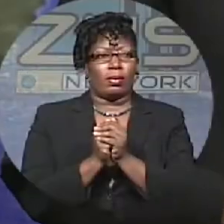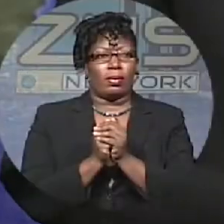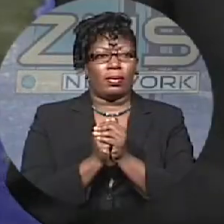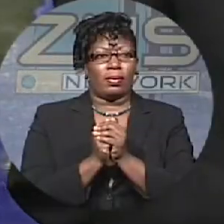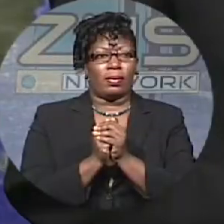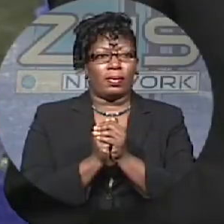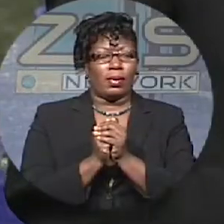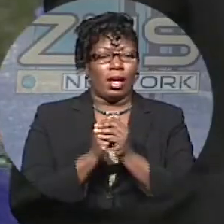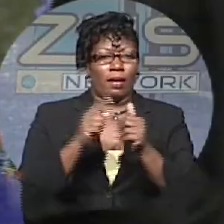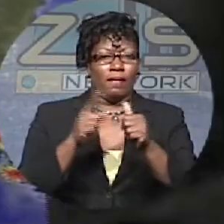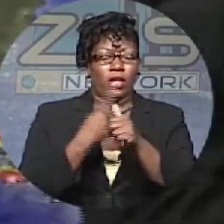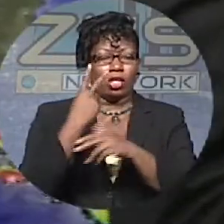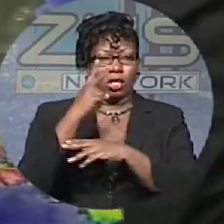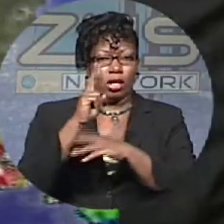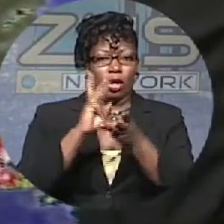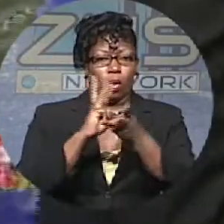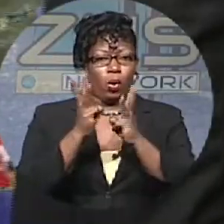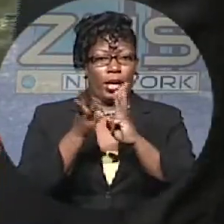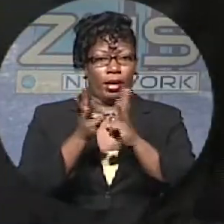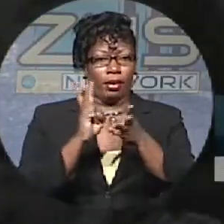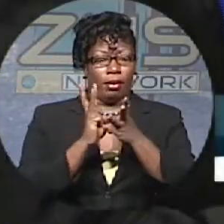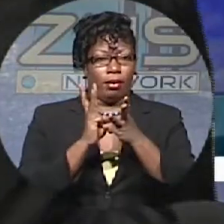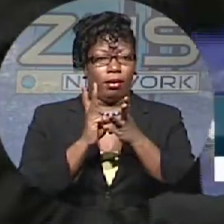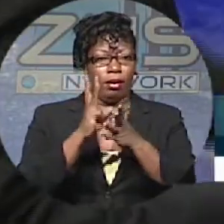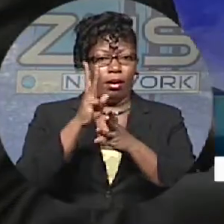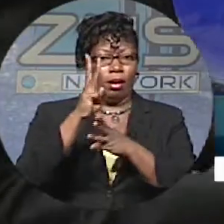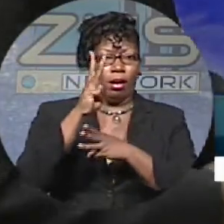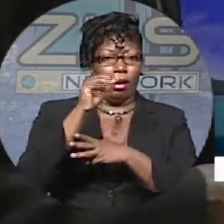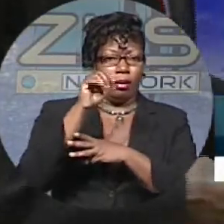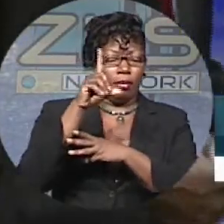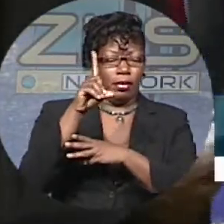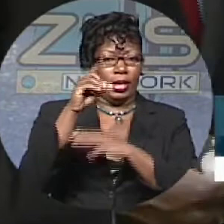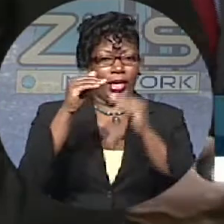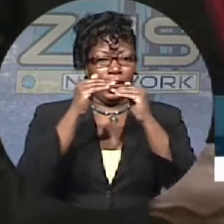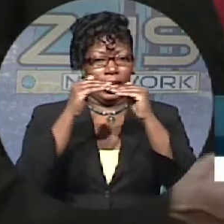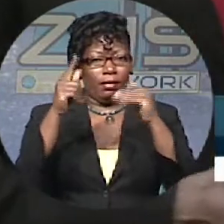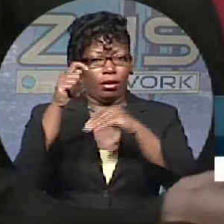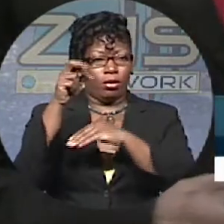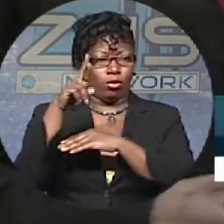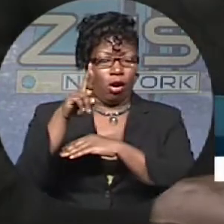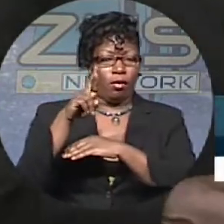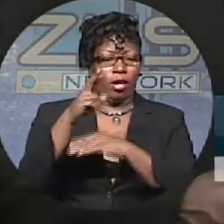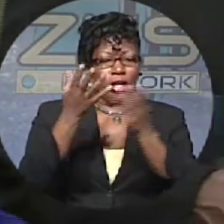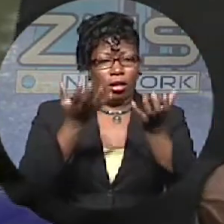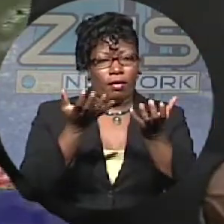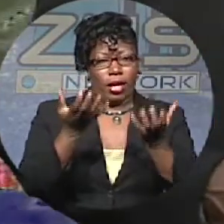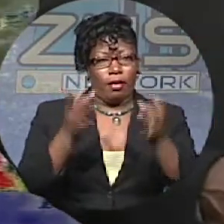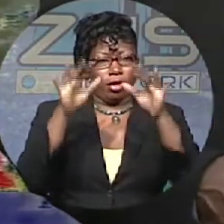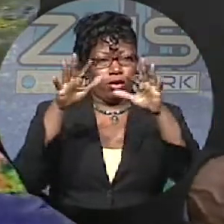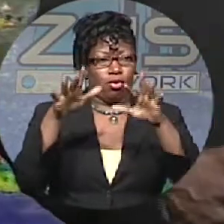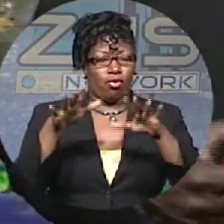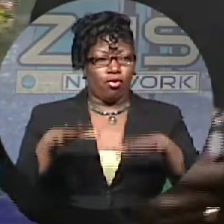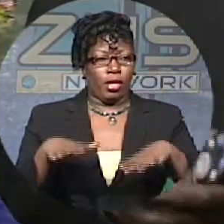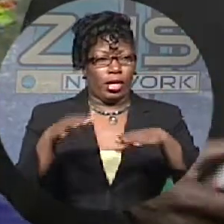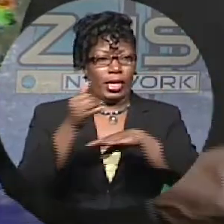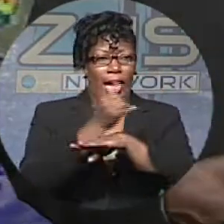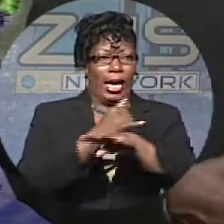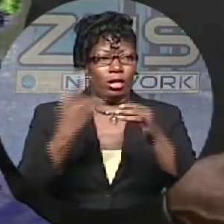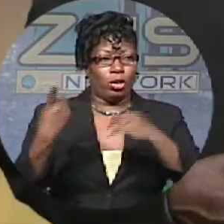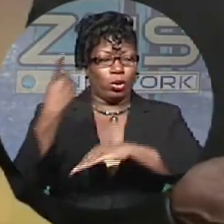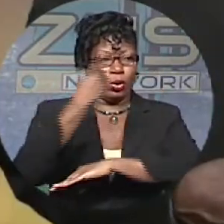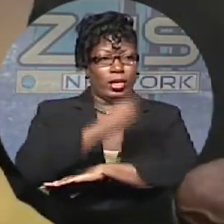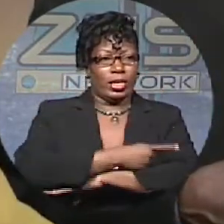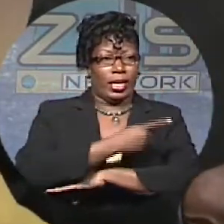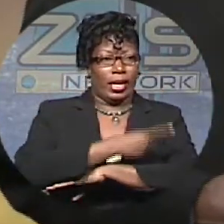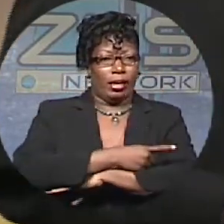In our first look at weather, we have that mid-level trough over the Bahamas, and that dumps some heavy showers and thunderstorms over the islands today. But outside